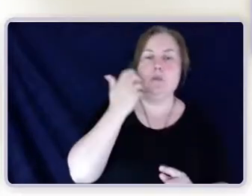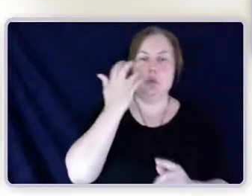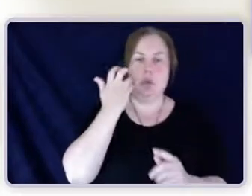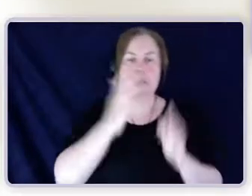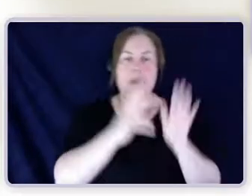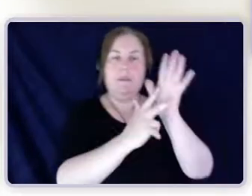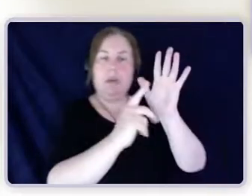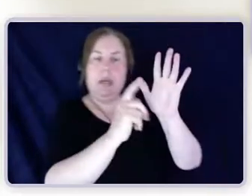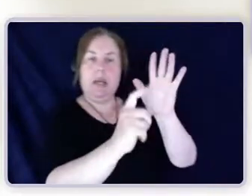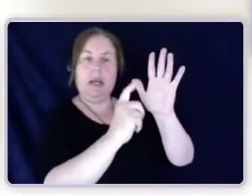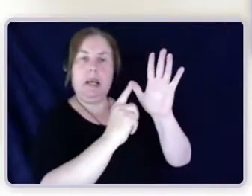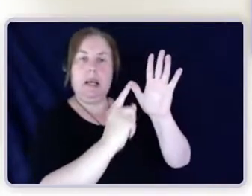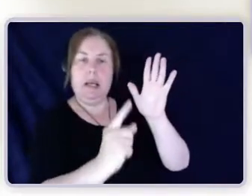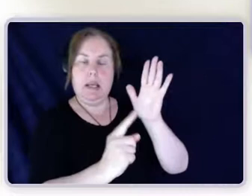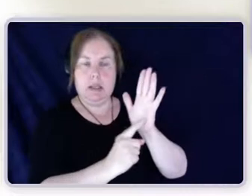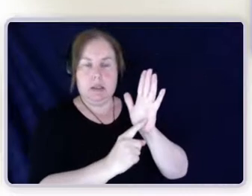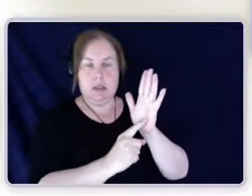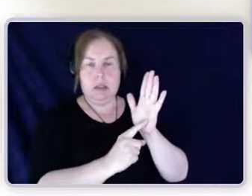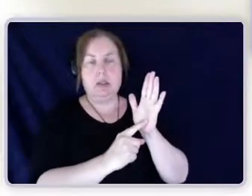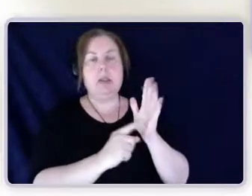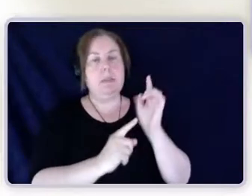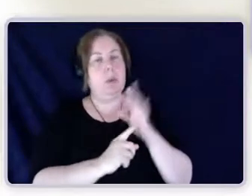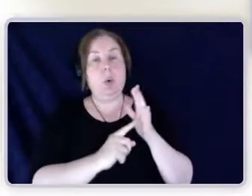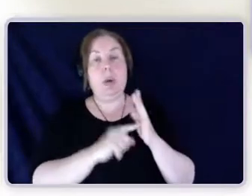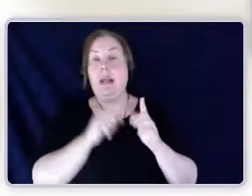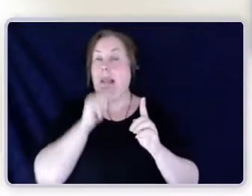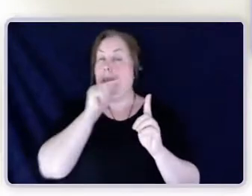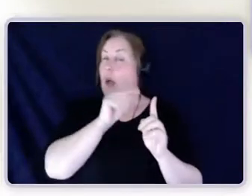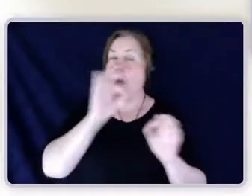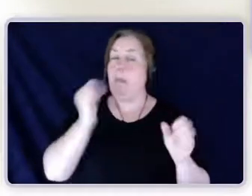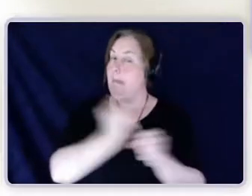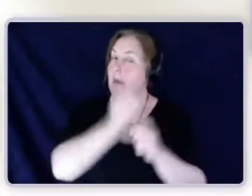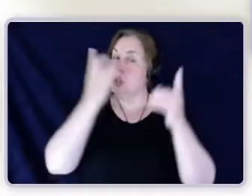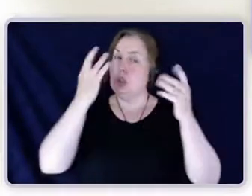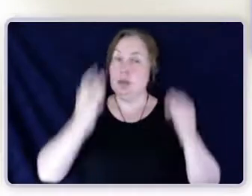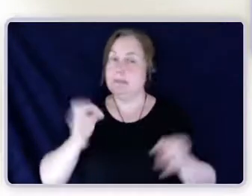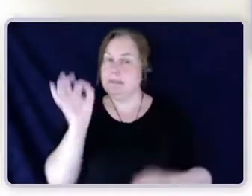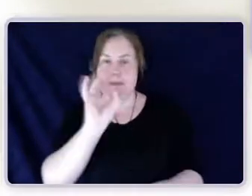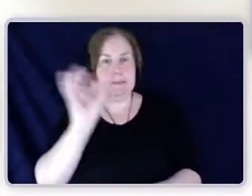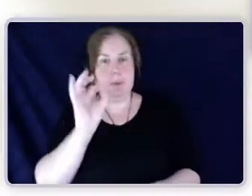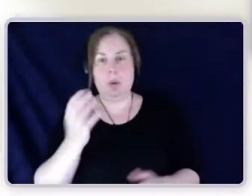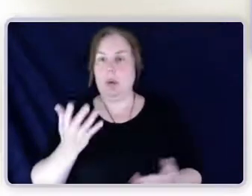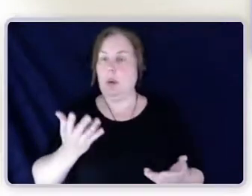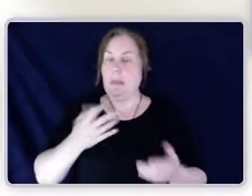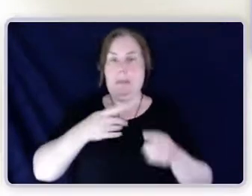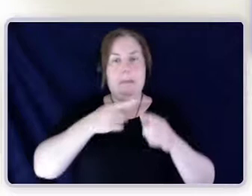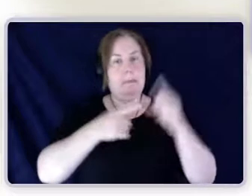though, doesn't actually make decisions. The main decision for VCAT is